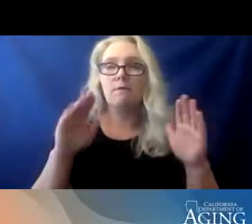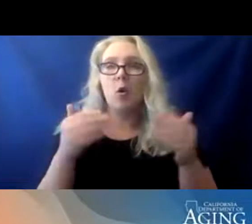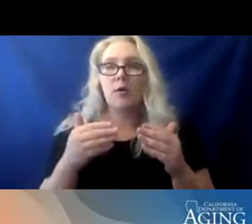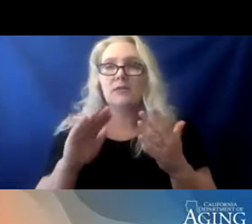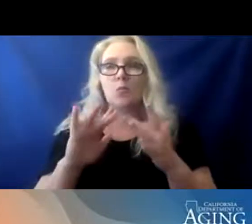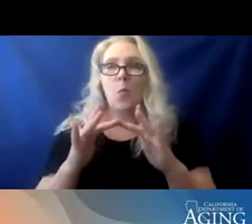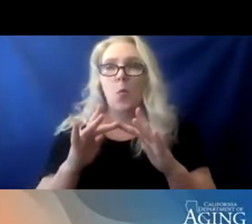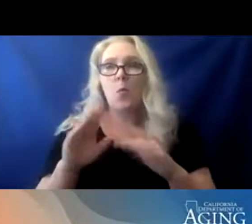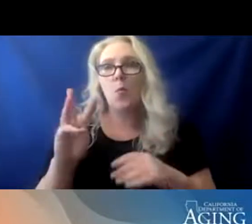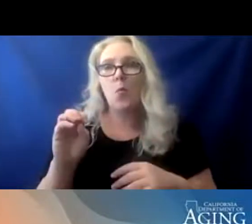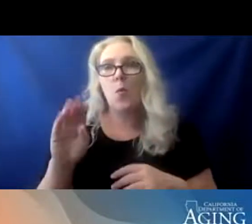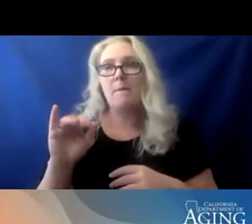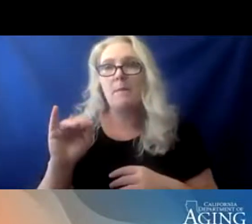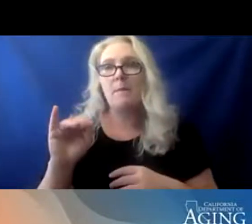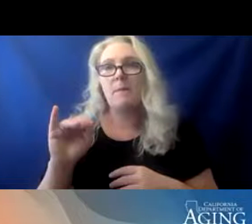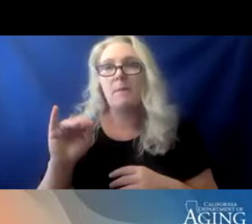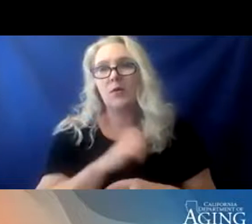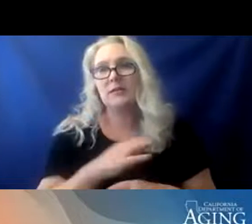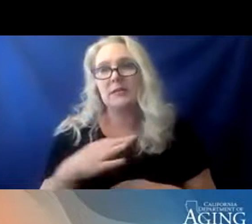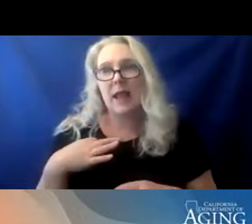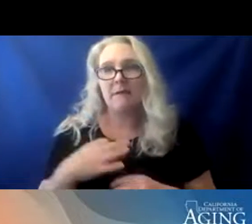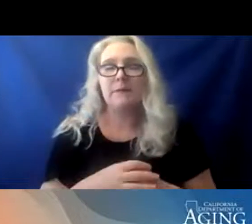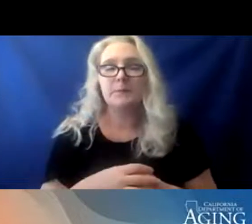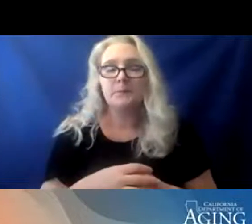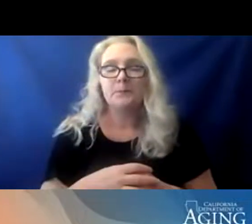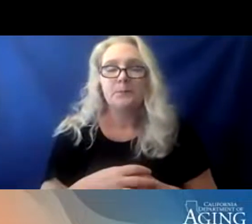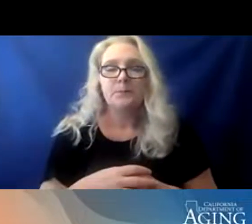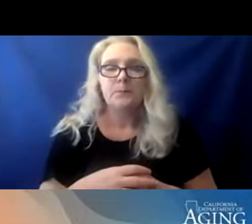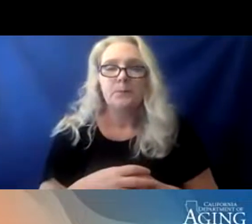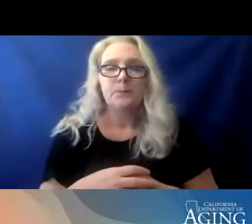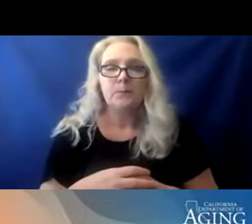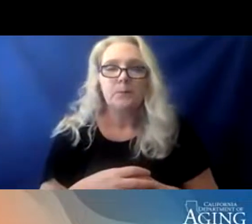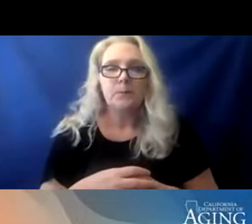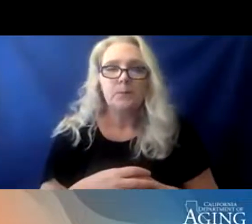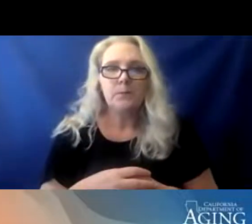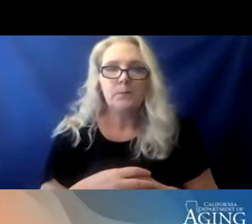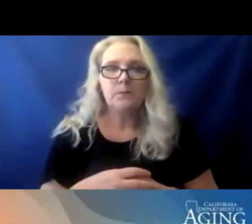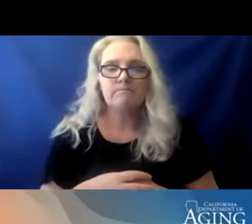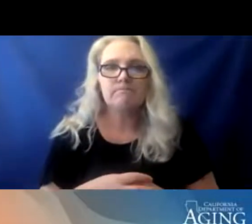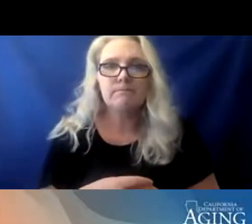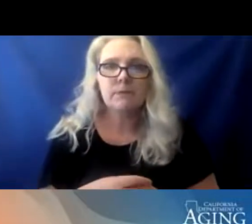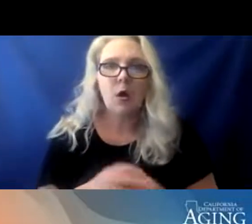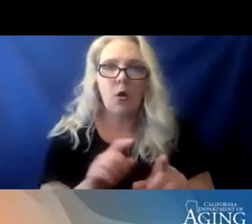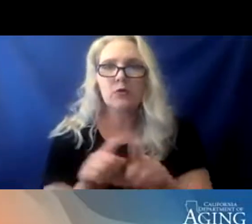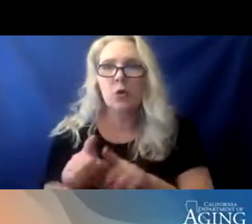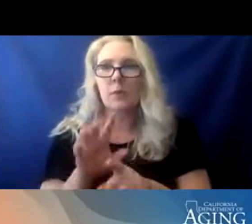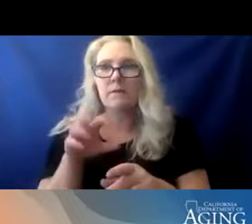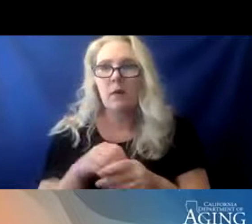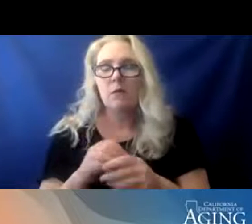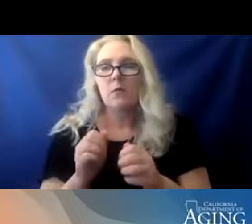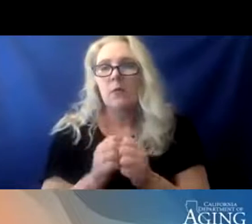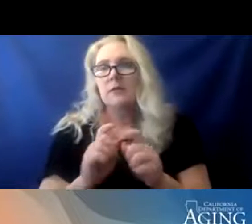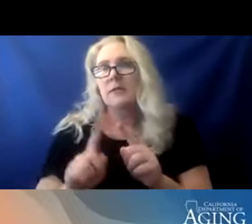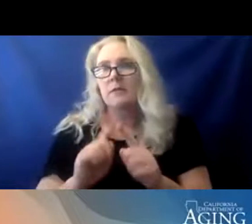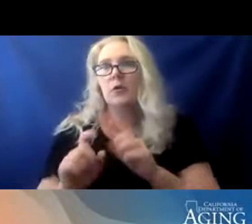that staff and those groups. We've also been really involved with the SCAN Foundation's local playbook